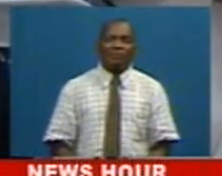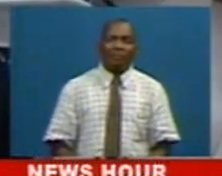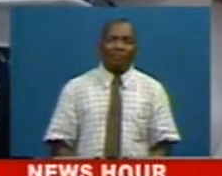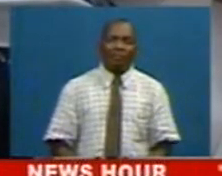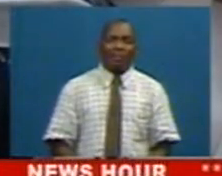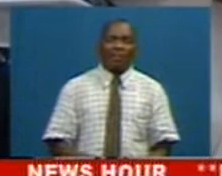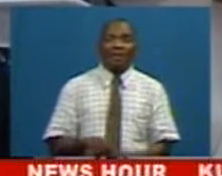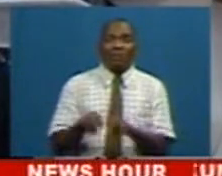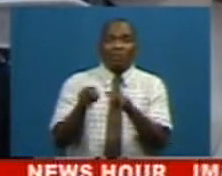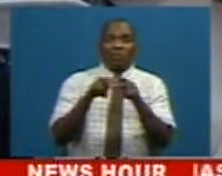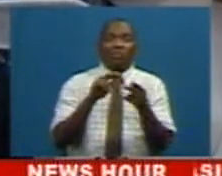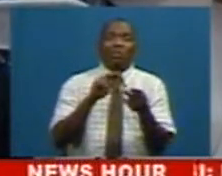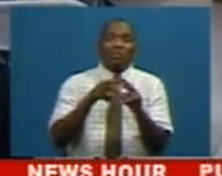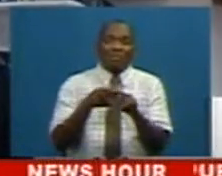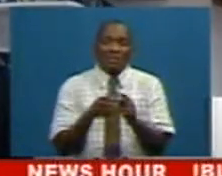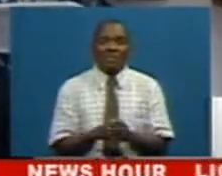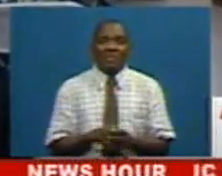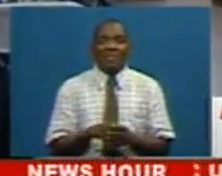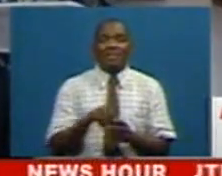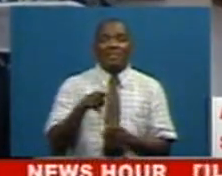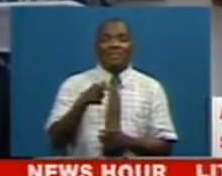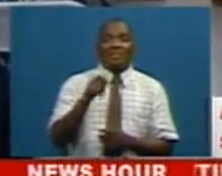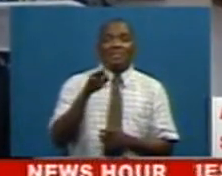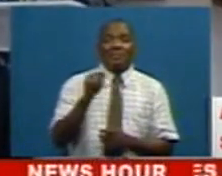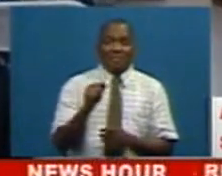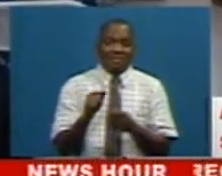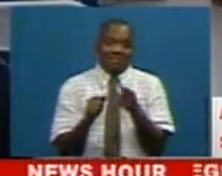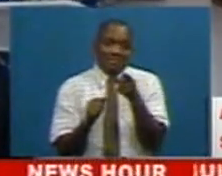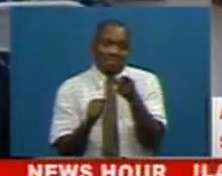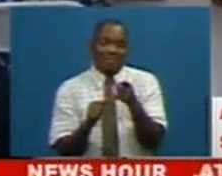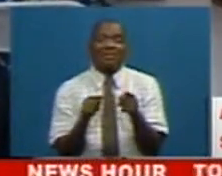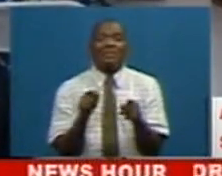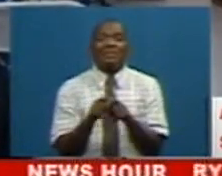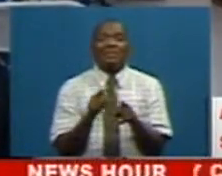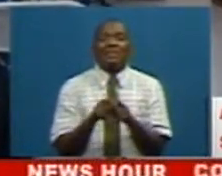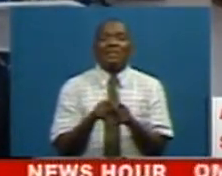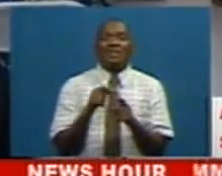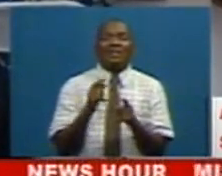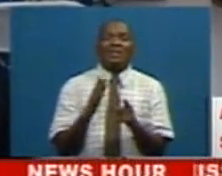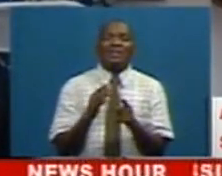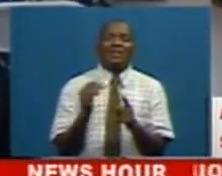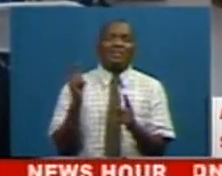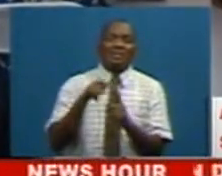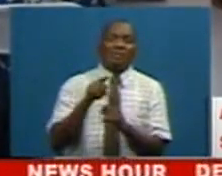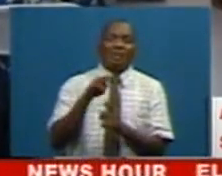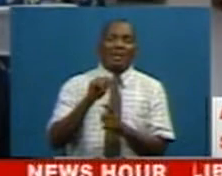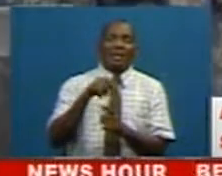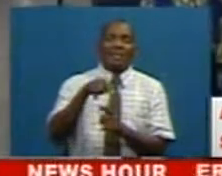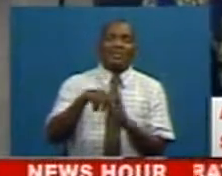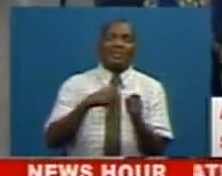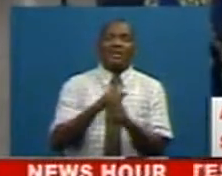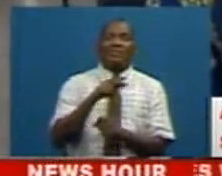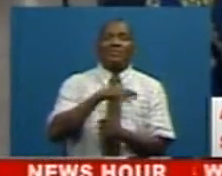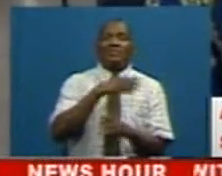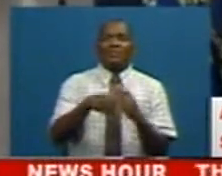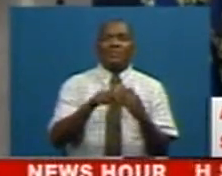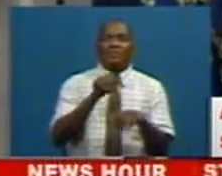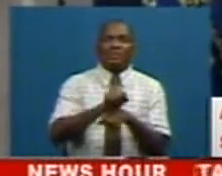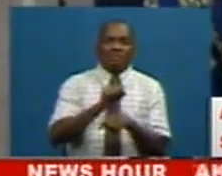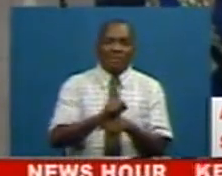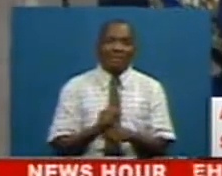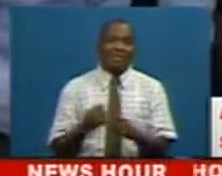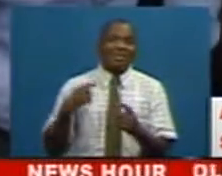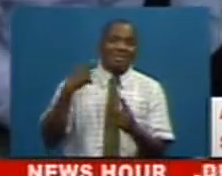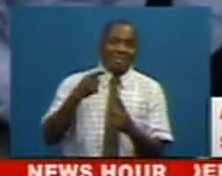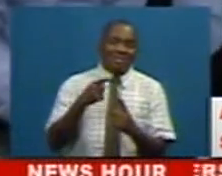The Normalization Committee of the Ghana Football Association has until March 31st to finish their work.